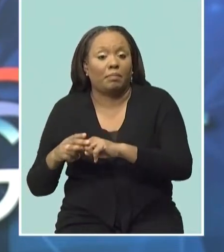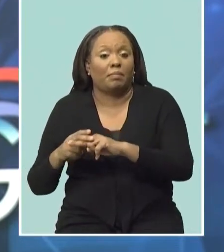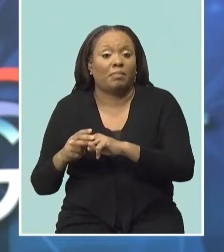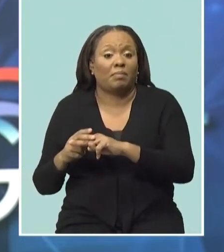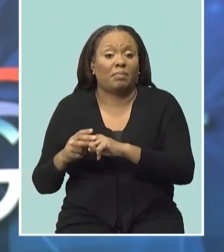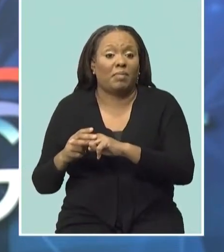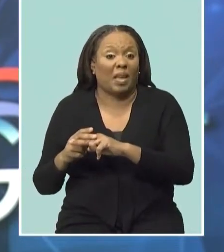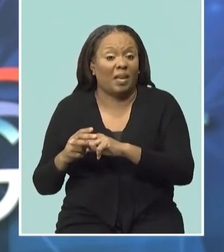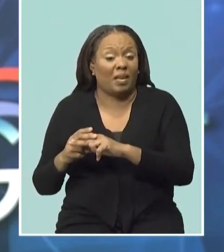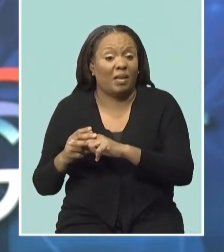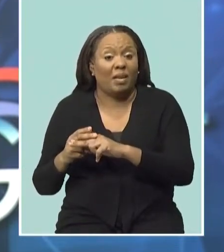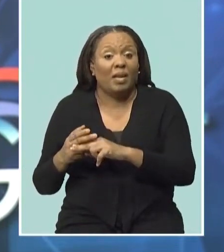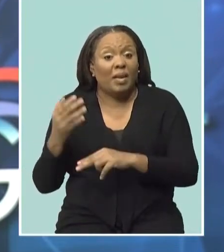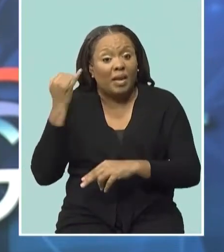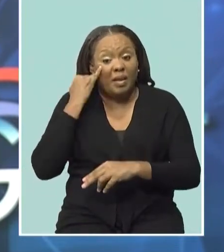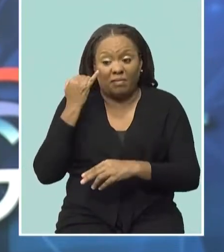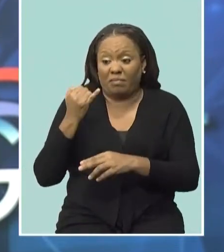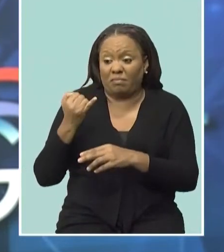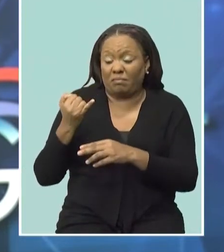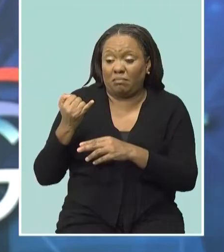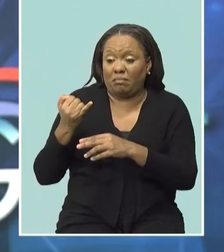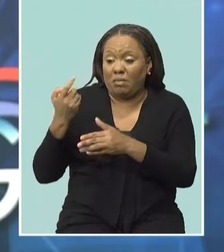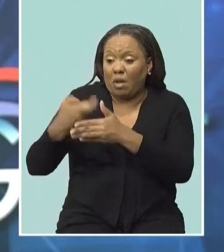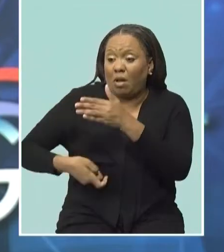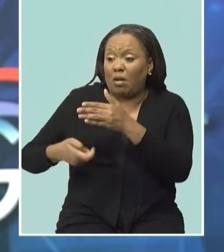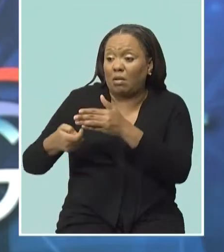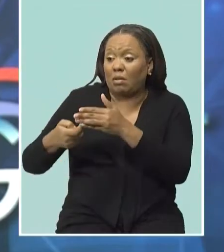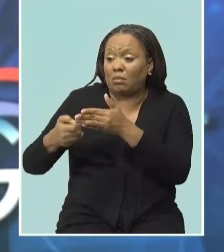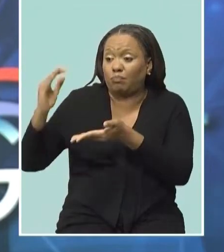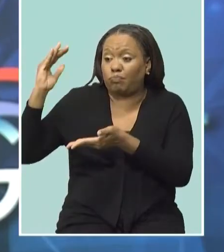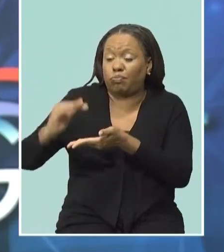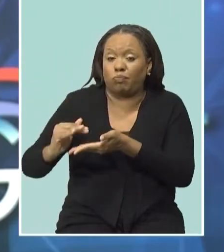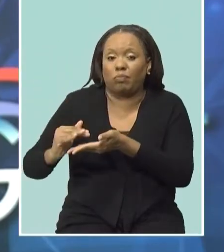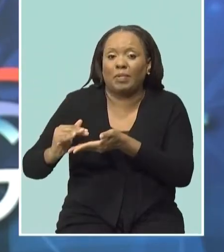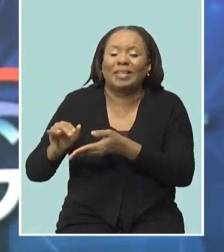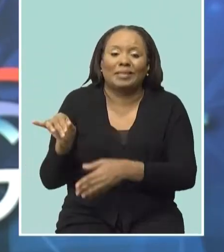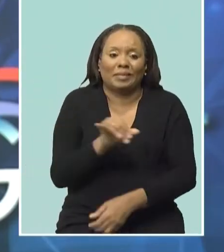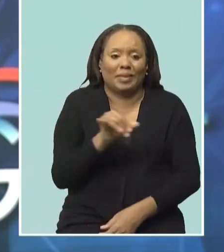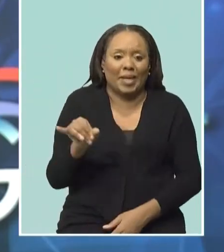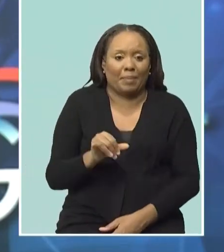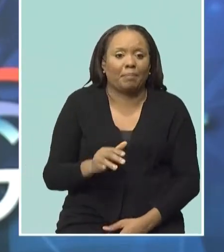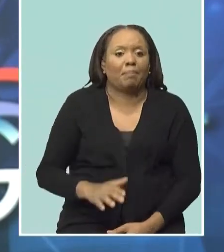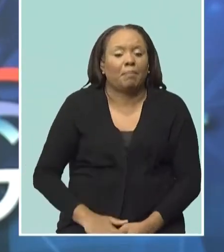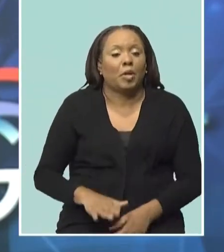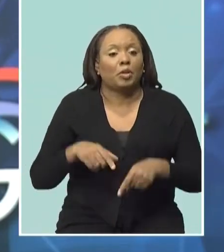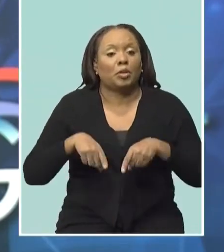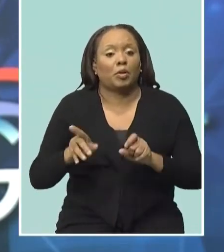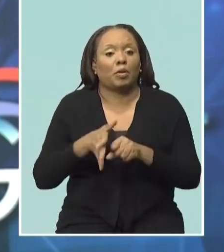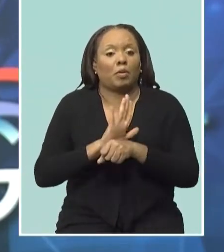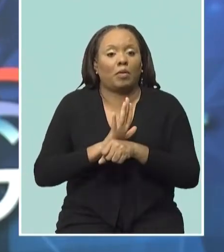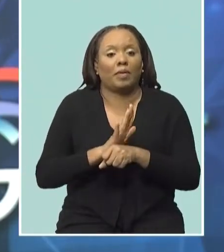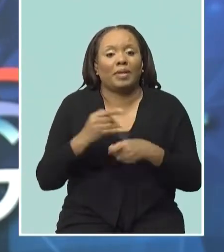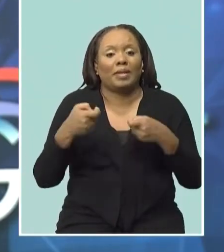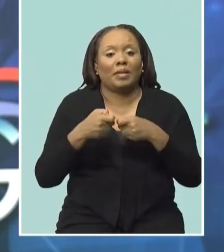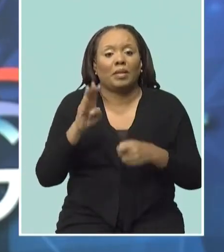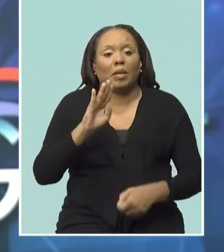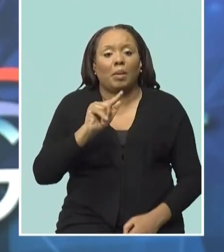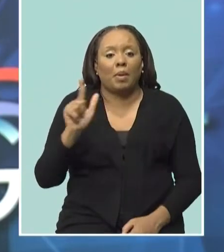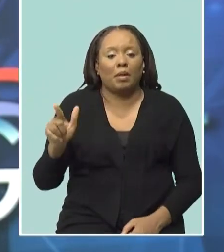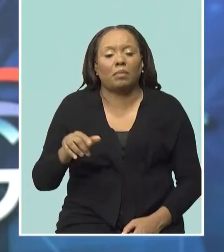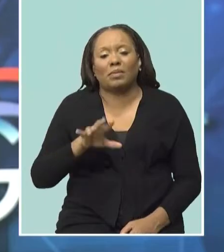they go down, the rate would also go down accordingly. He says during the COVID period, the company had an electricity bill